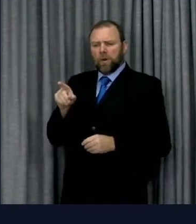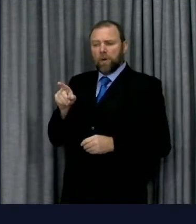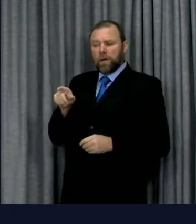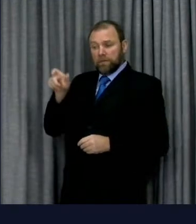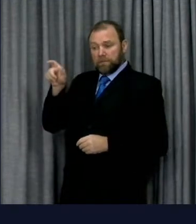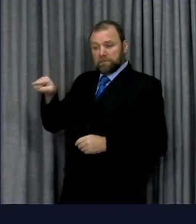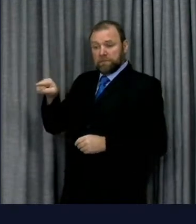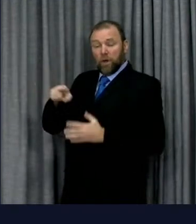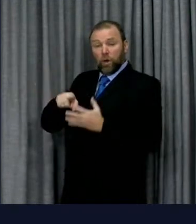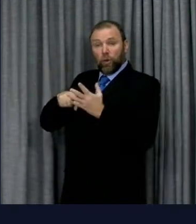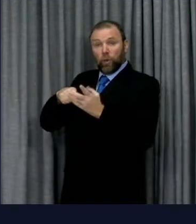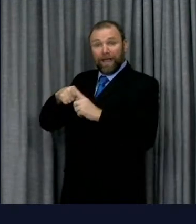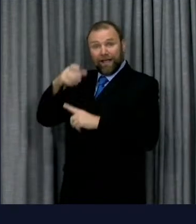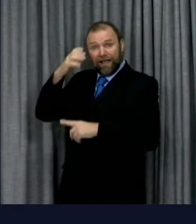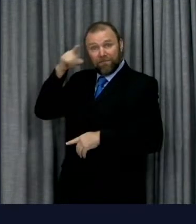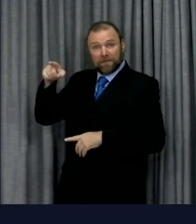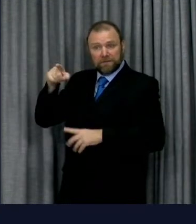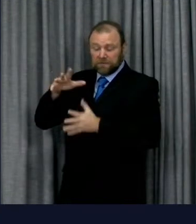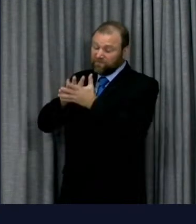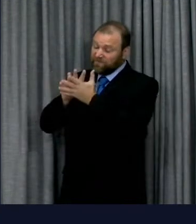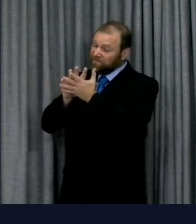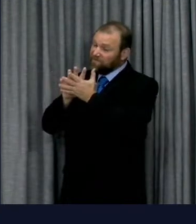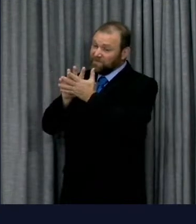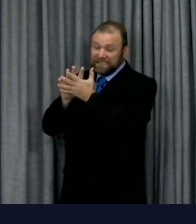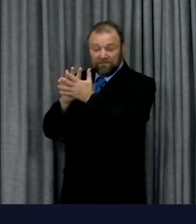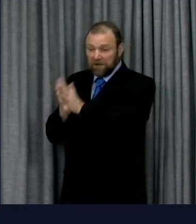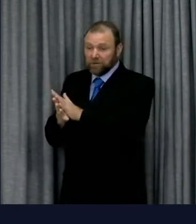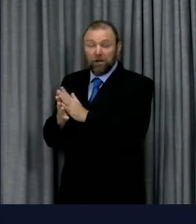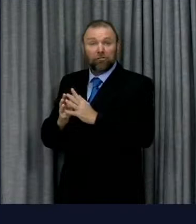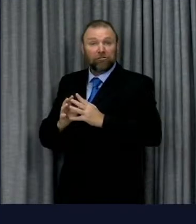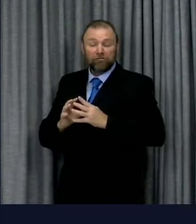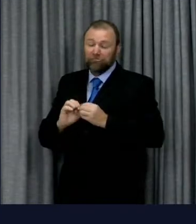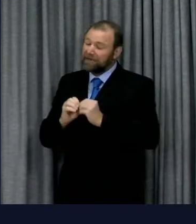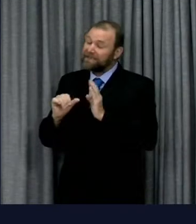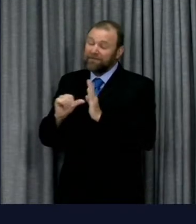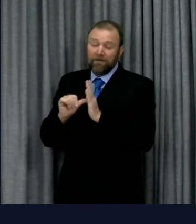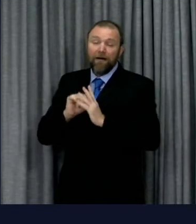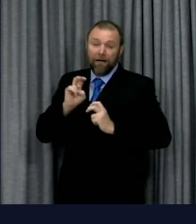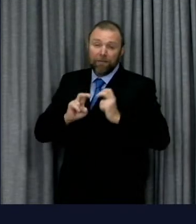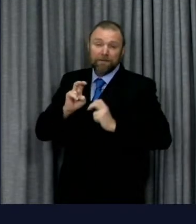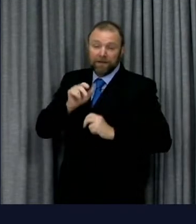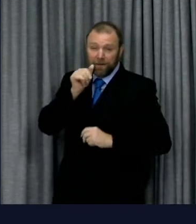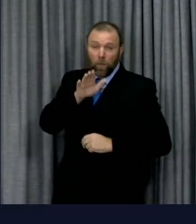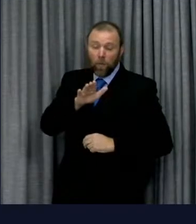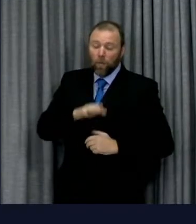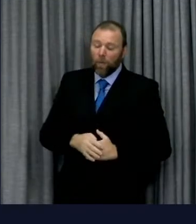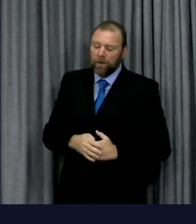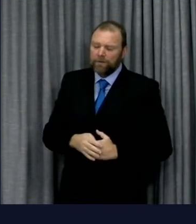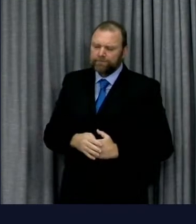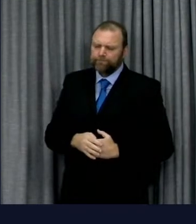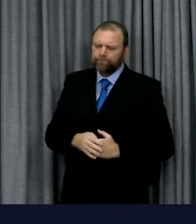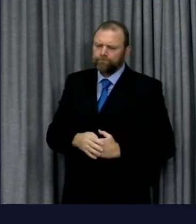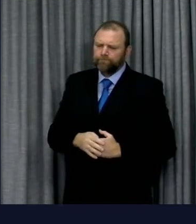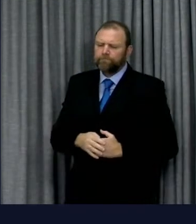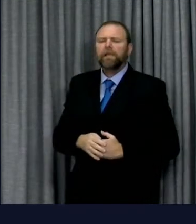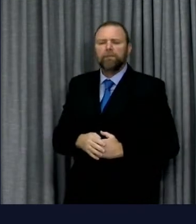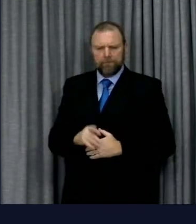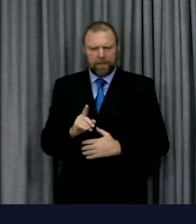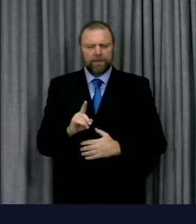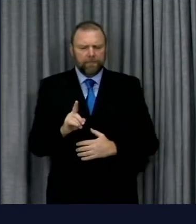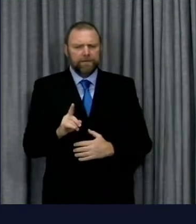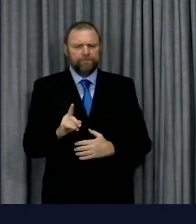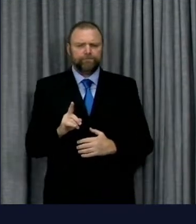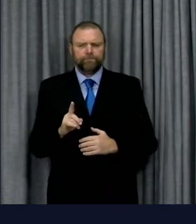dysfunctional, makes that argument harder to make. But I think what that does is to